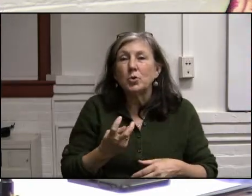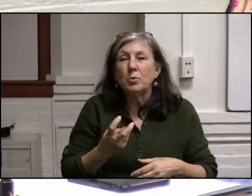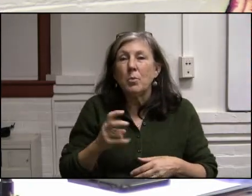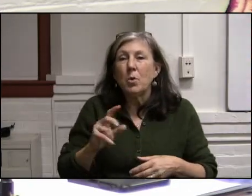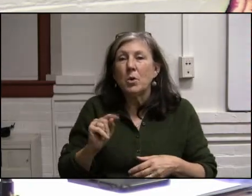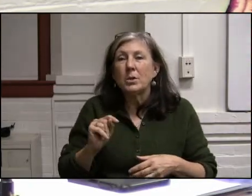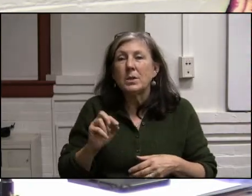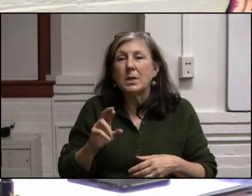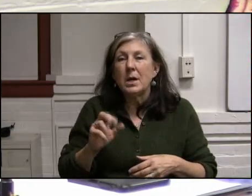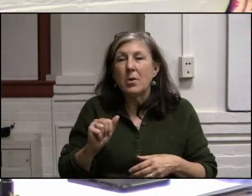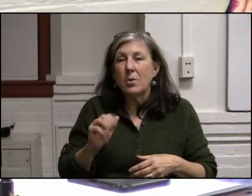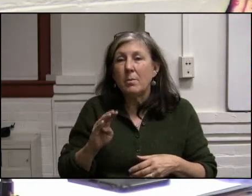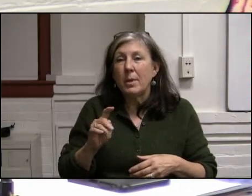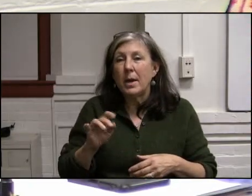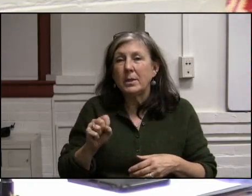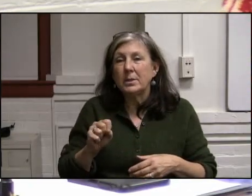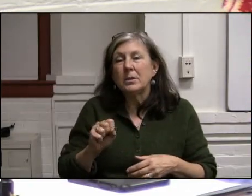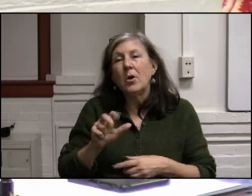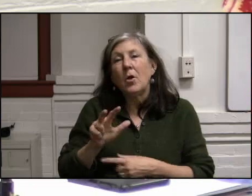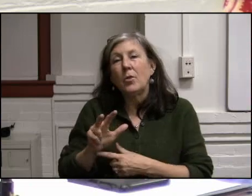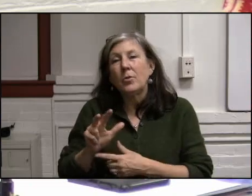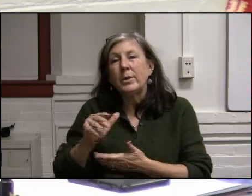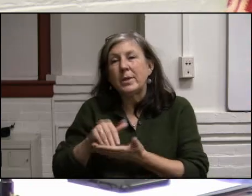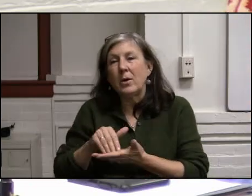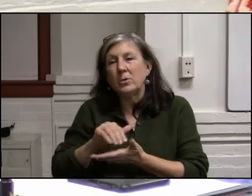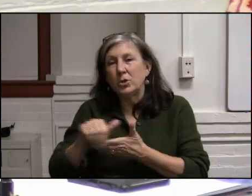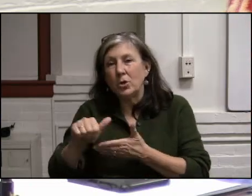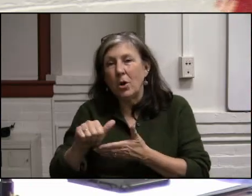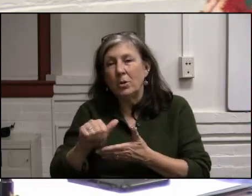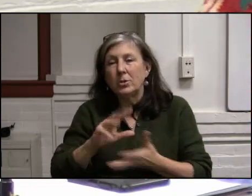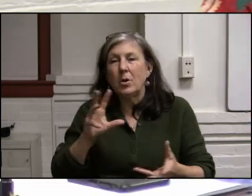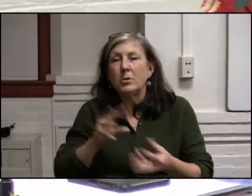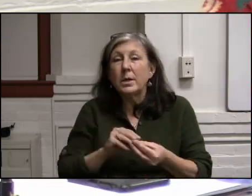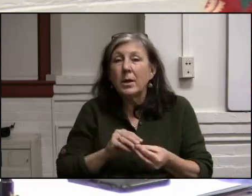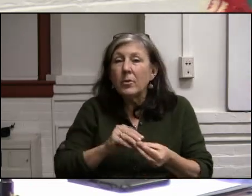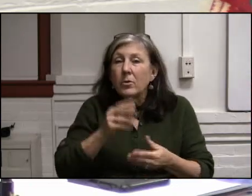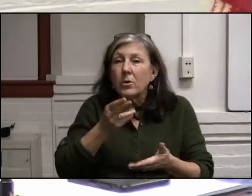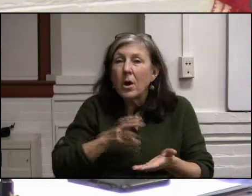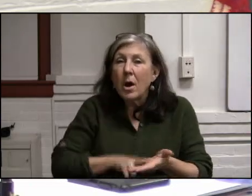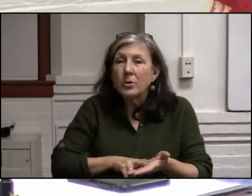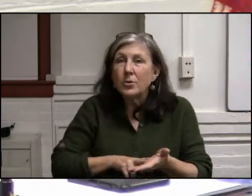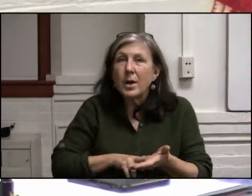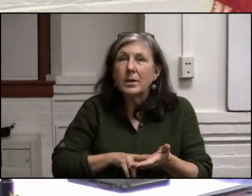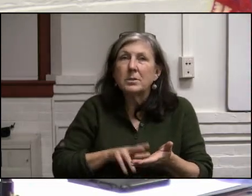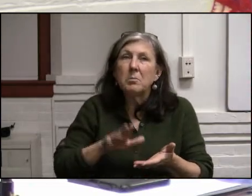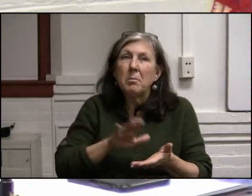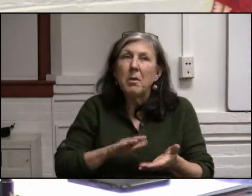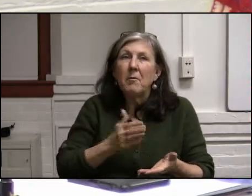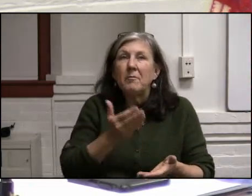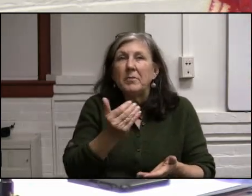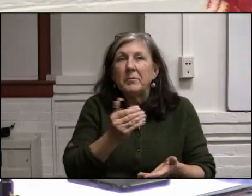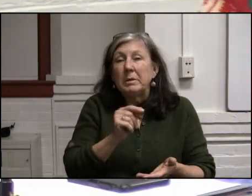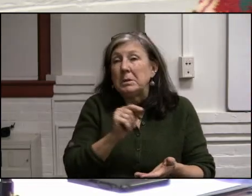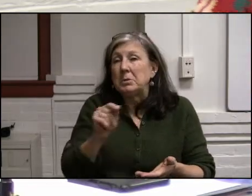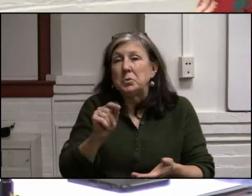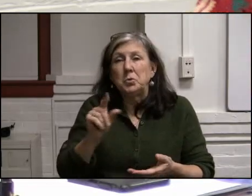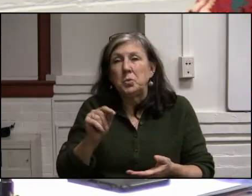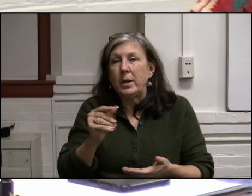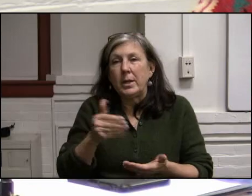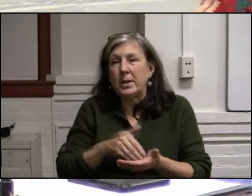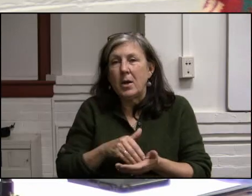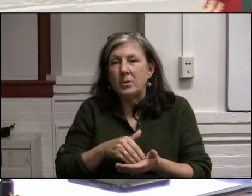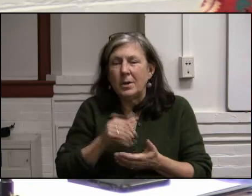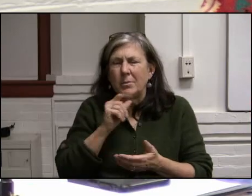is $3,000. The overall contract is on the order of $15,000 to $20,000. I don't remember